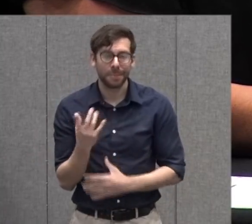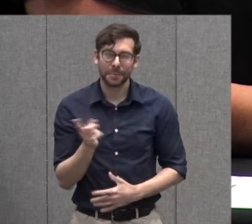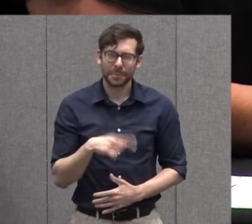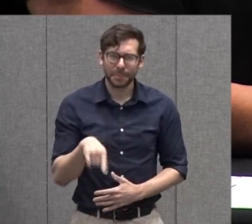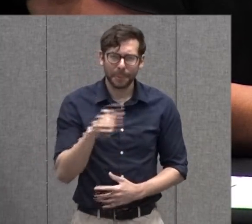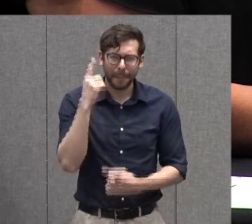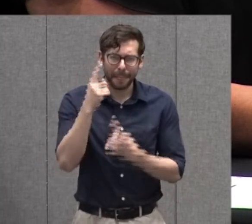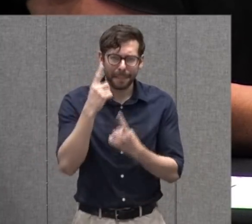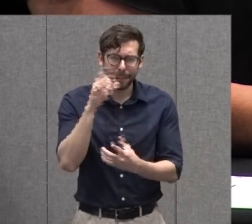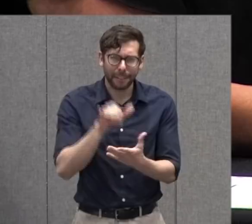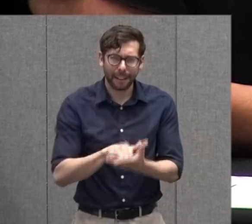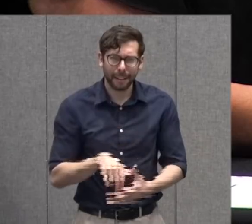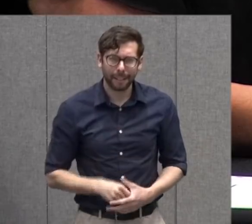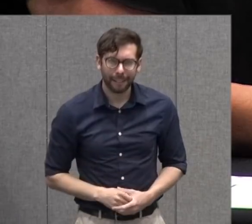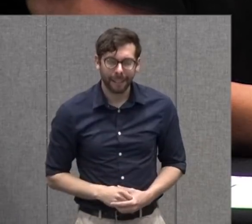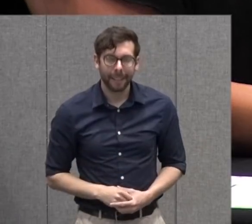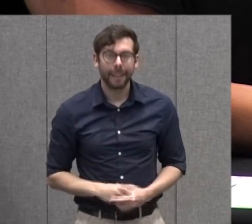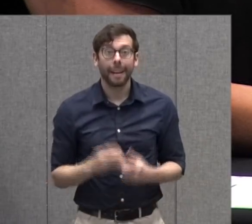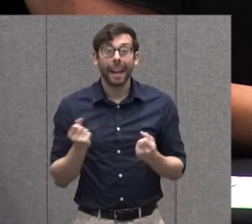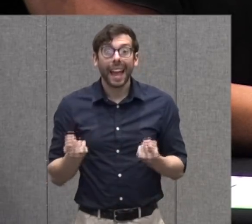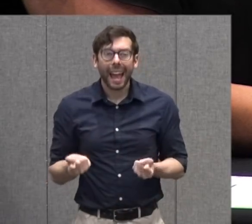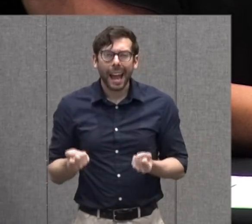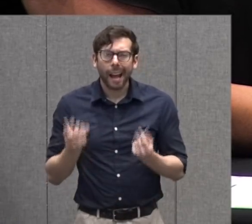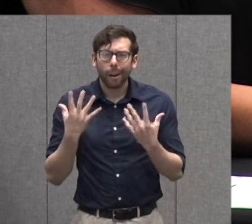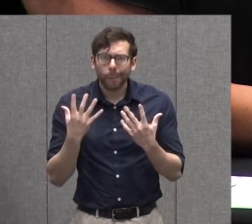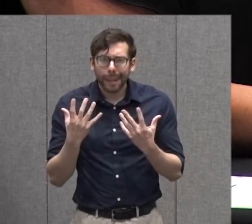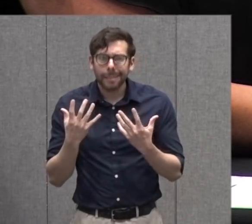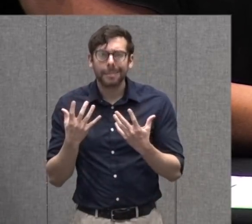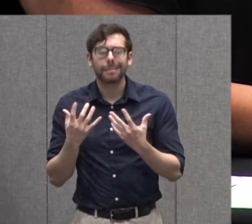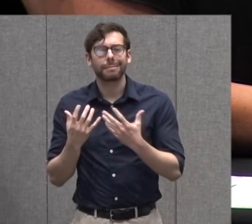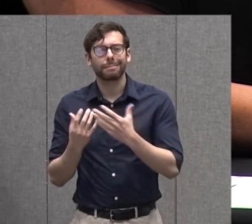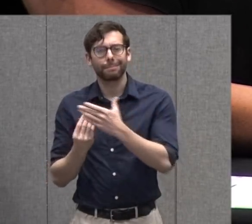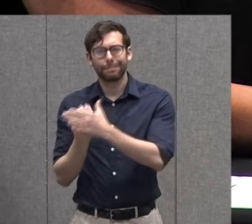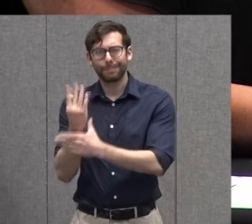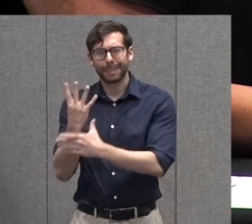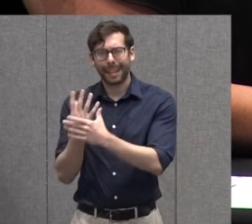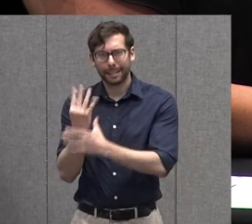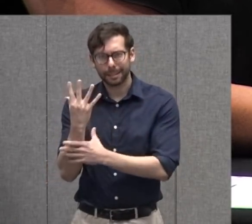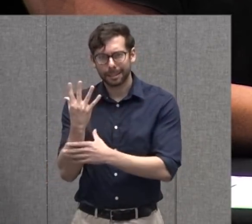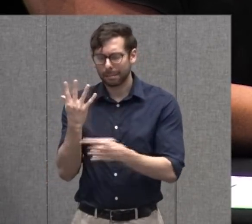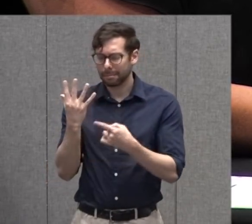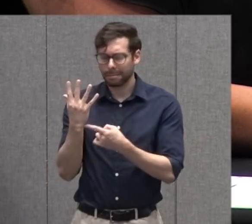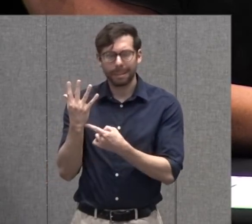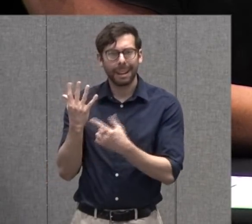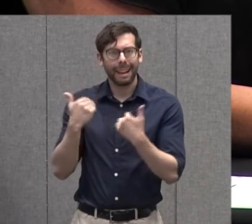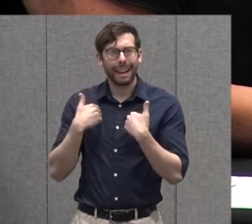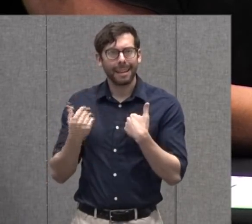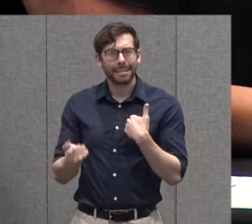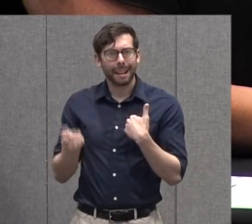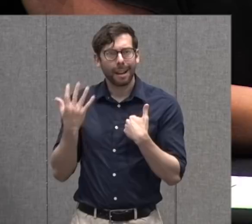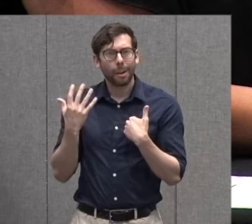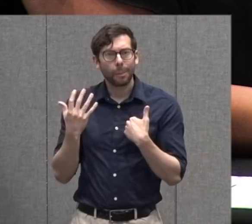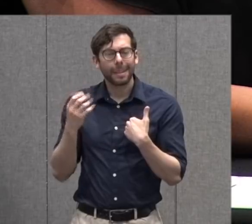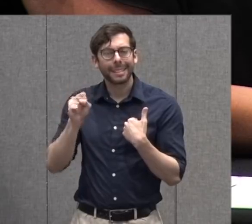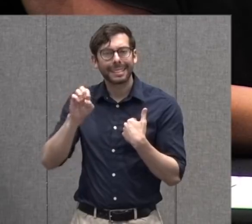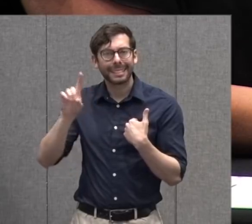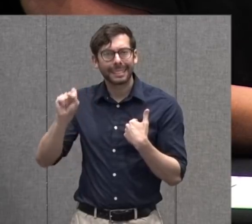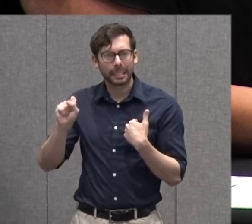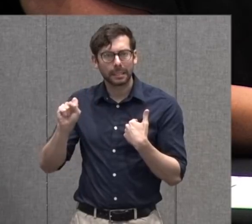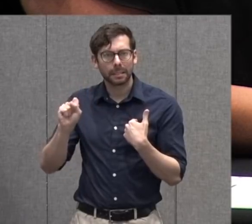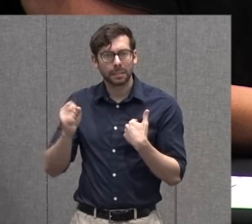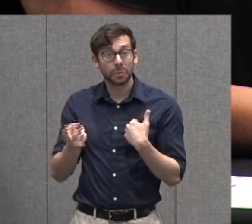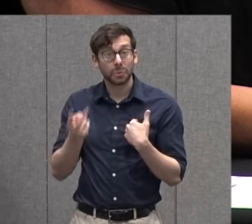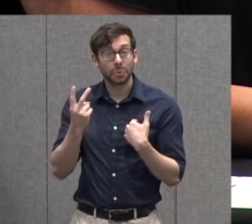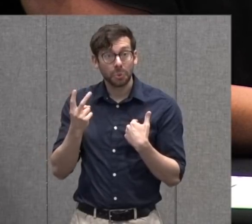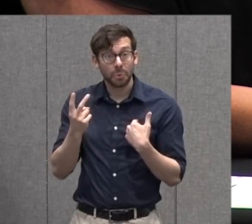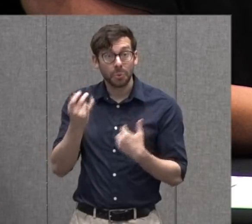many seeds come from each plant? 2. And if he buries 5 seeds, how many